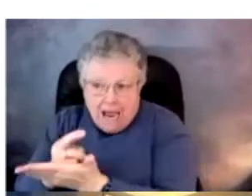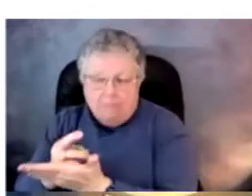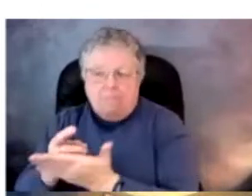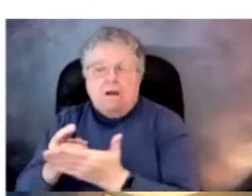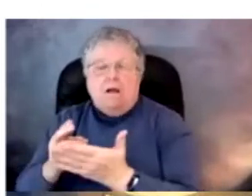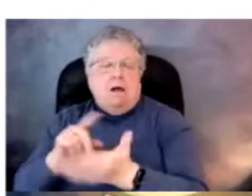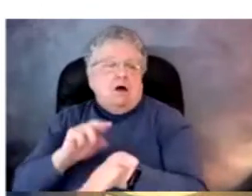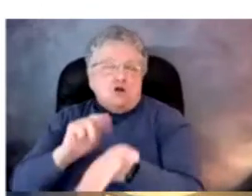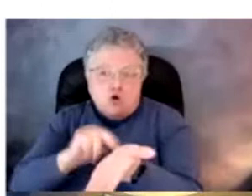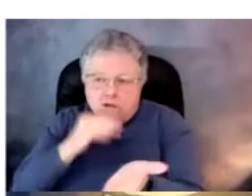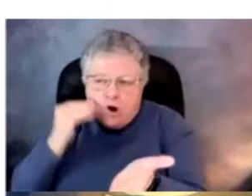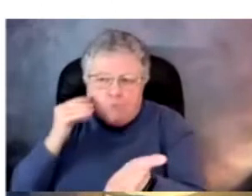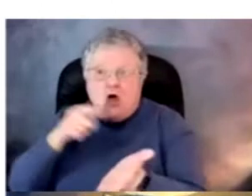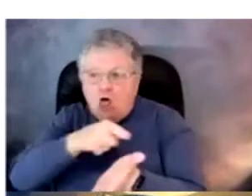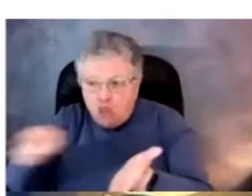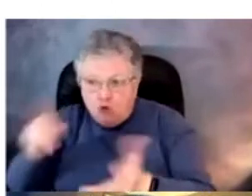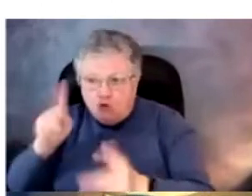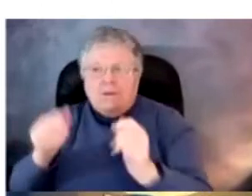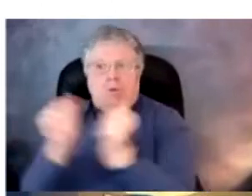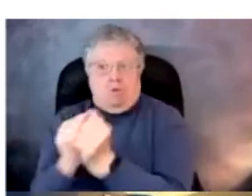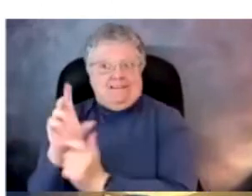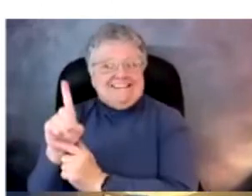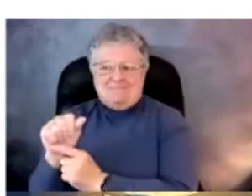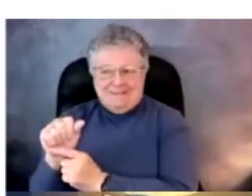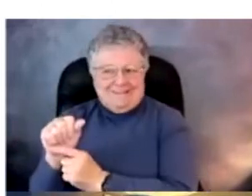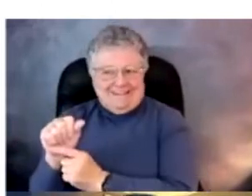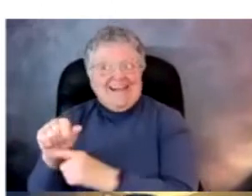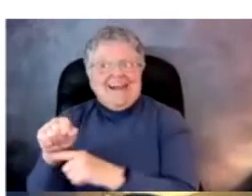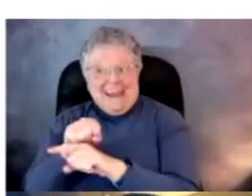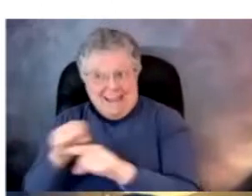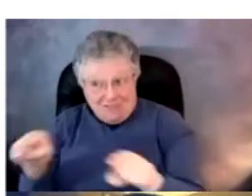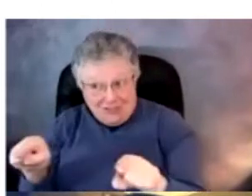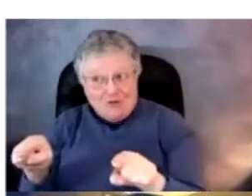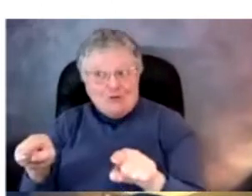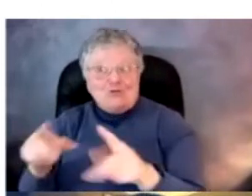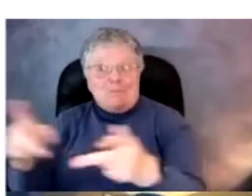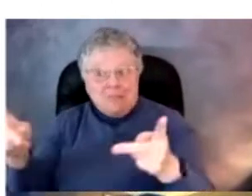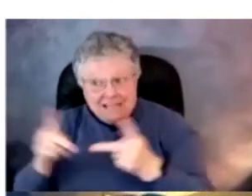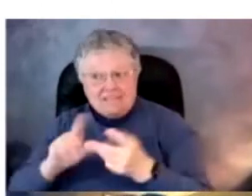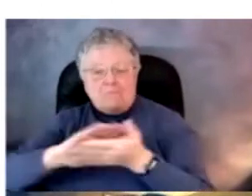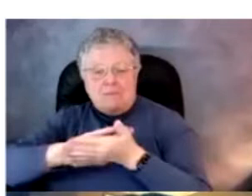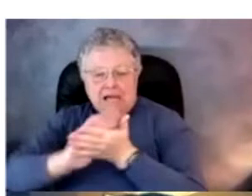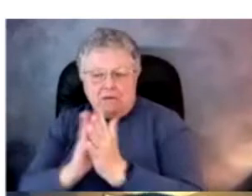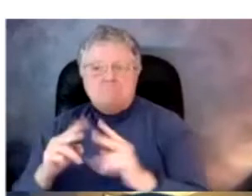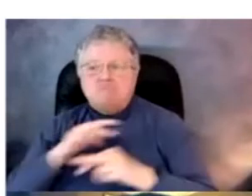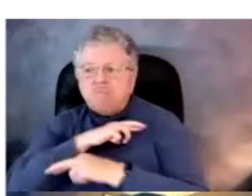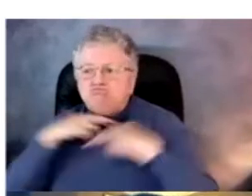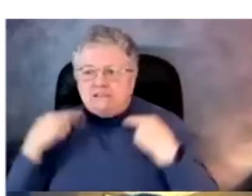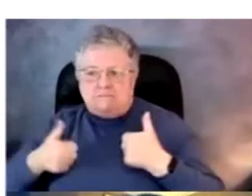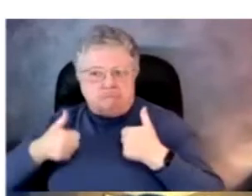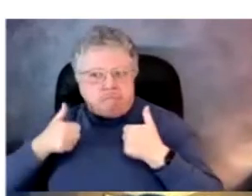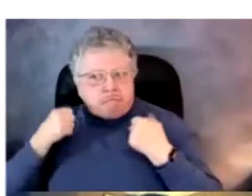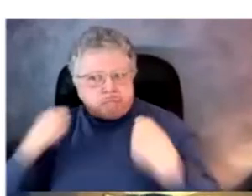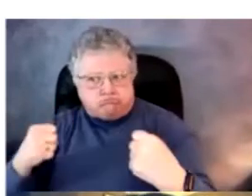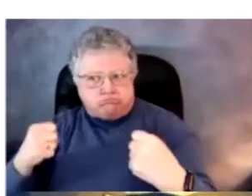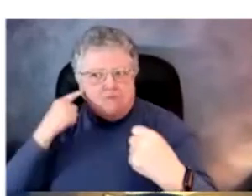really emphasizing that congregate settings were incredibly dangerous places for people with disabilities to be at all times, but particularly over